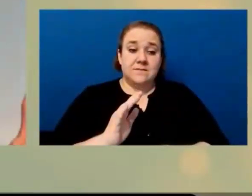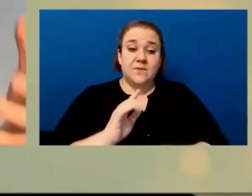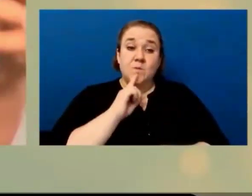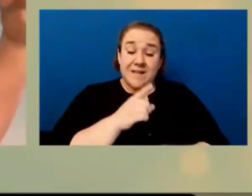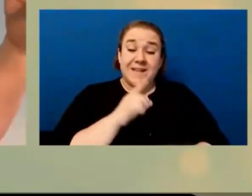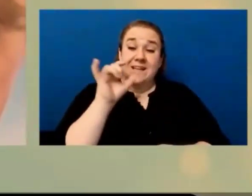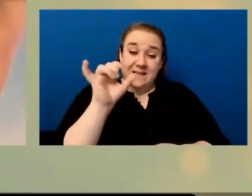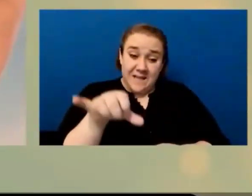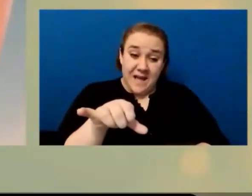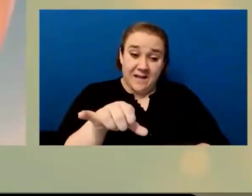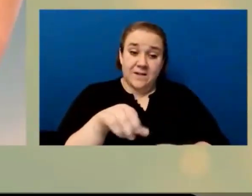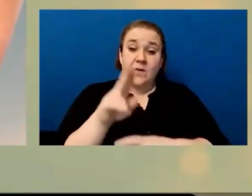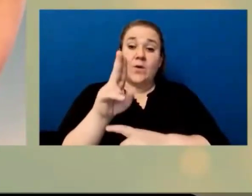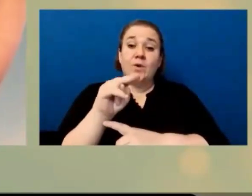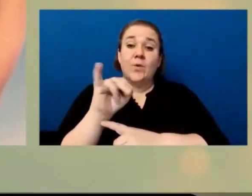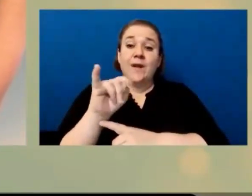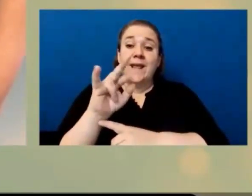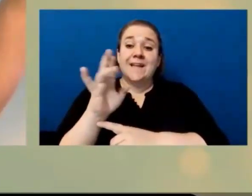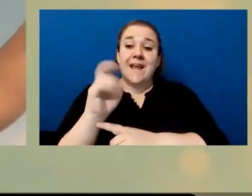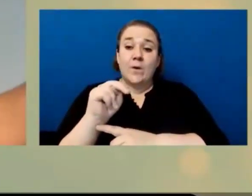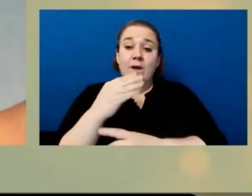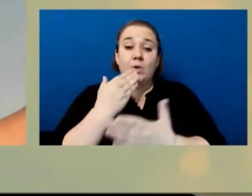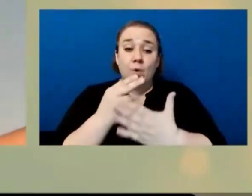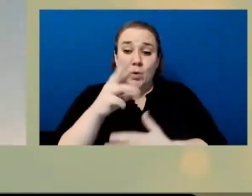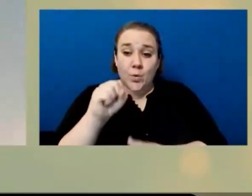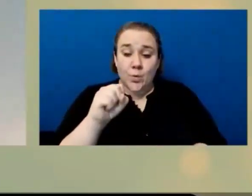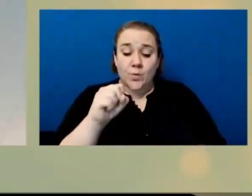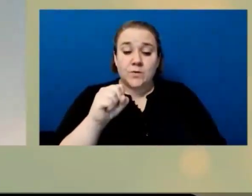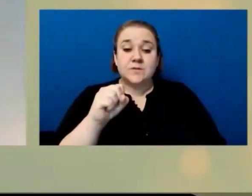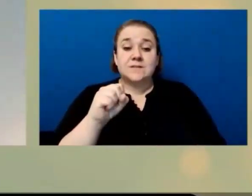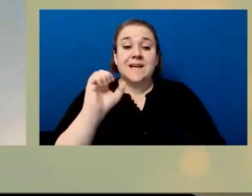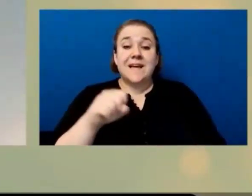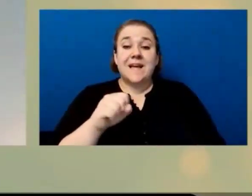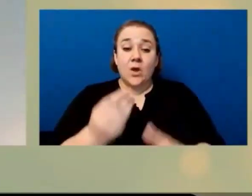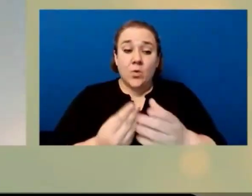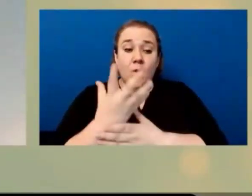way up the shining hill, no mistakes.